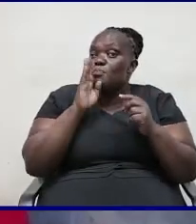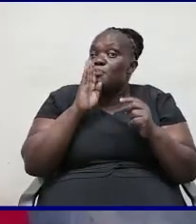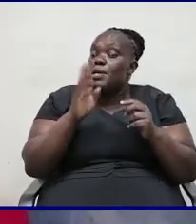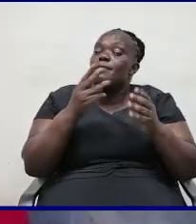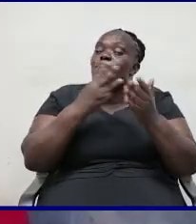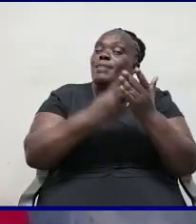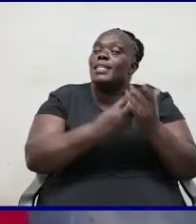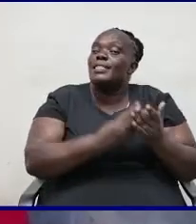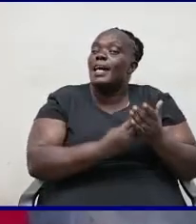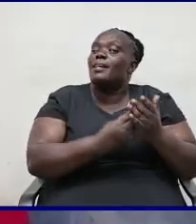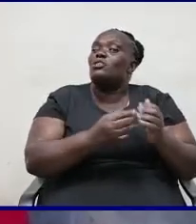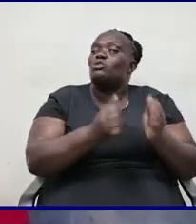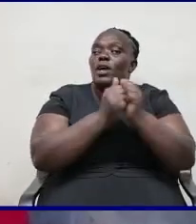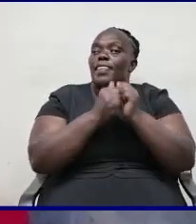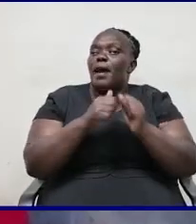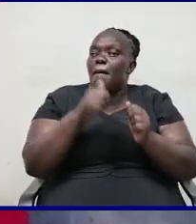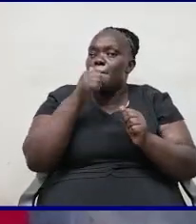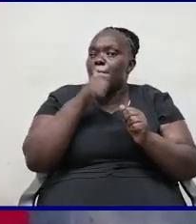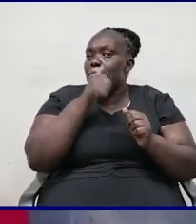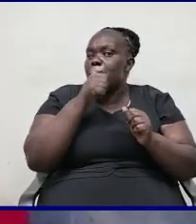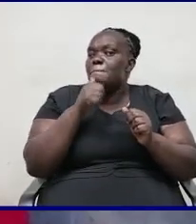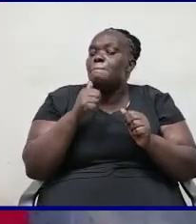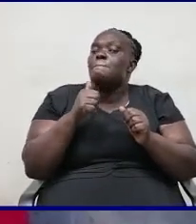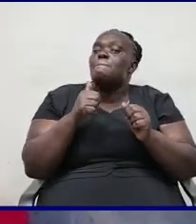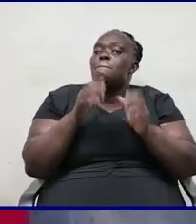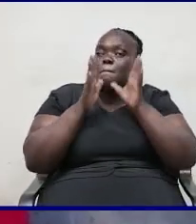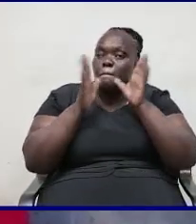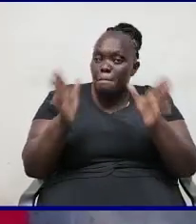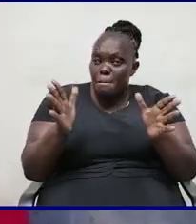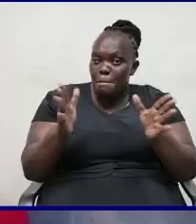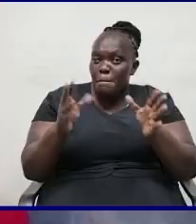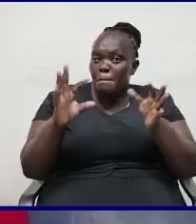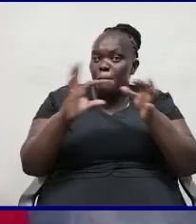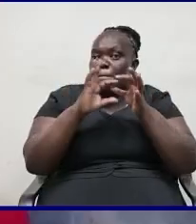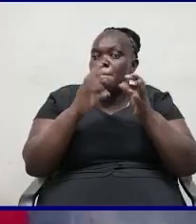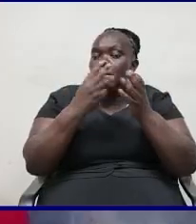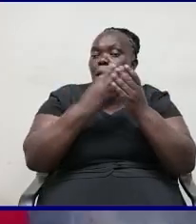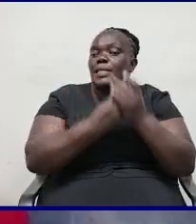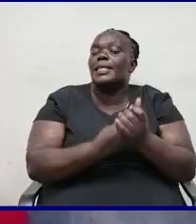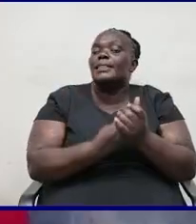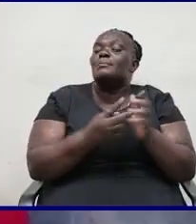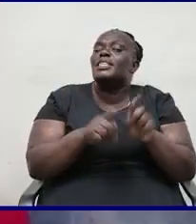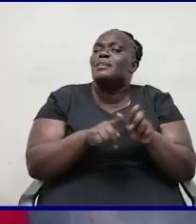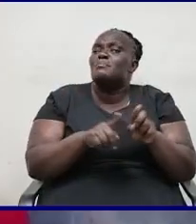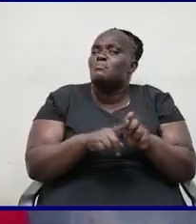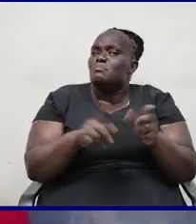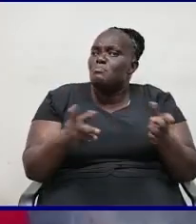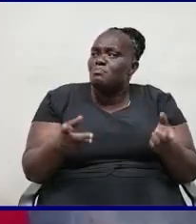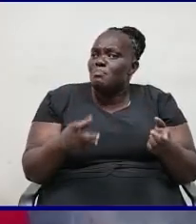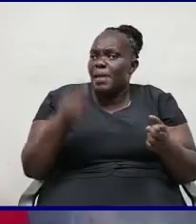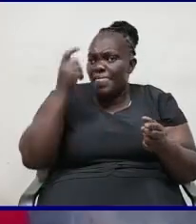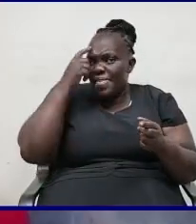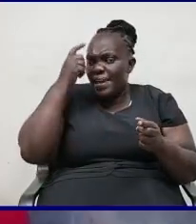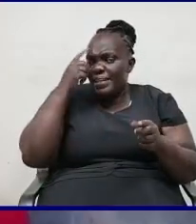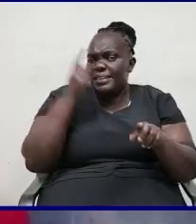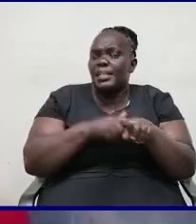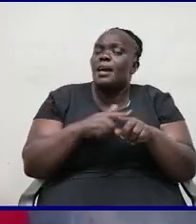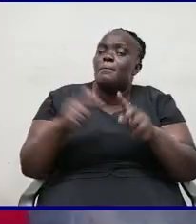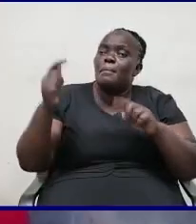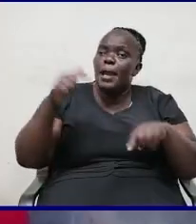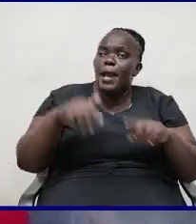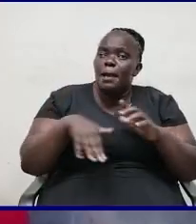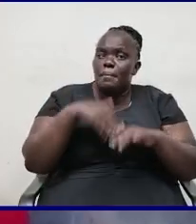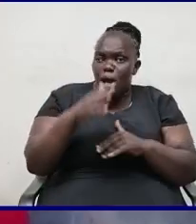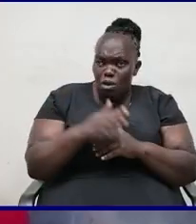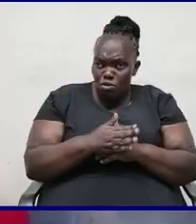to partner together under public-private partnership to do conservation of the mangrove forests and so on and so on. So I think when it came